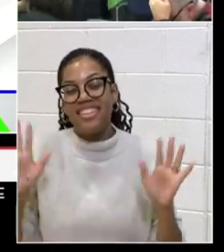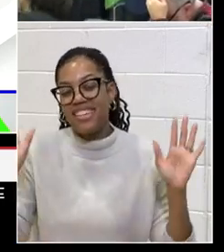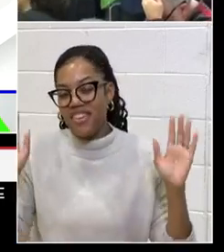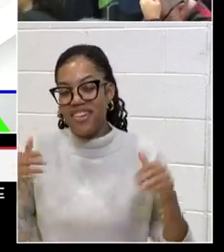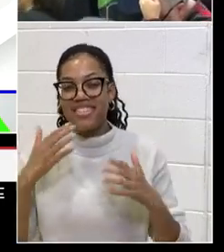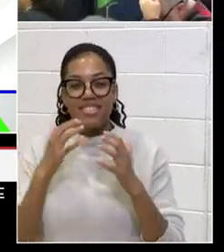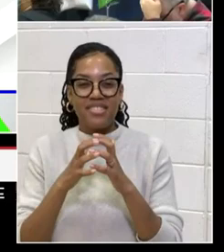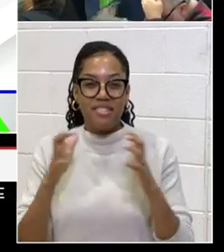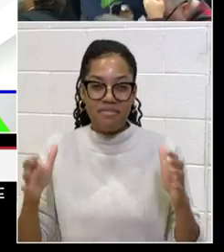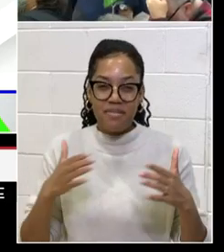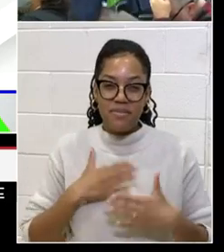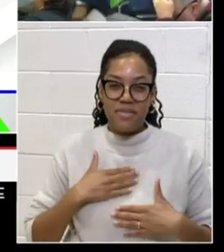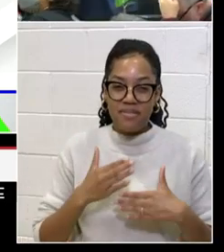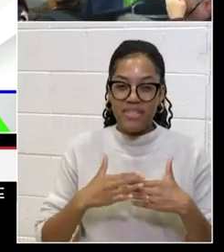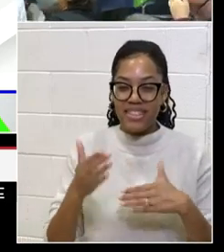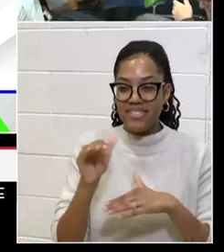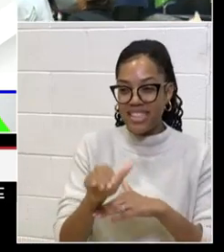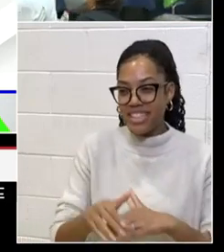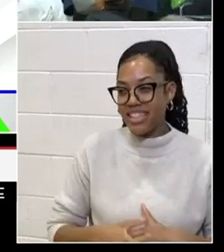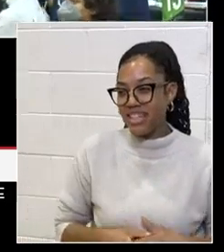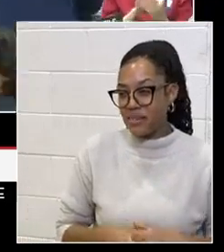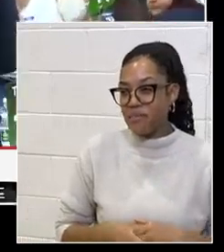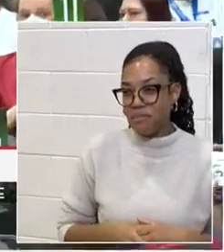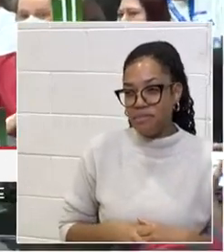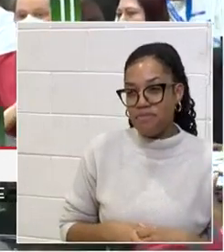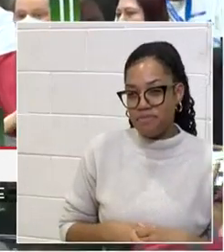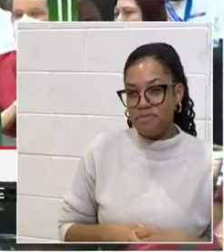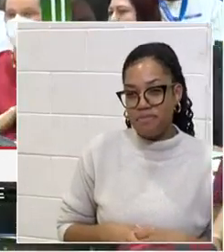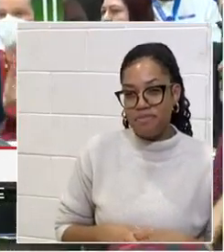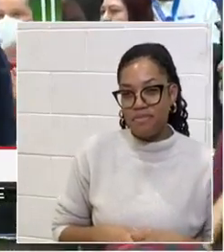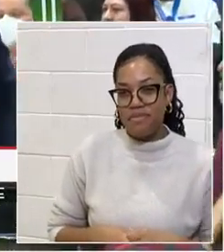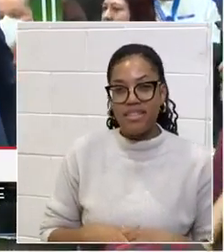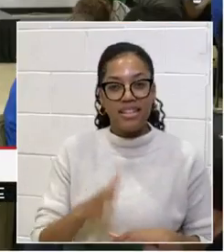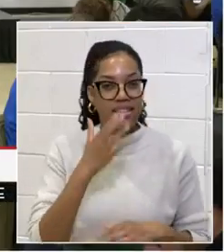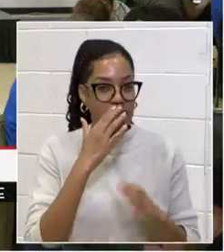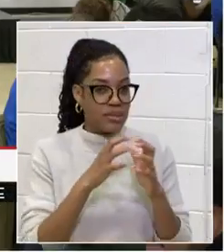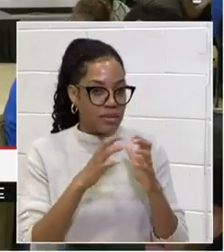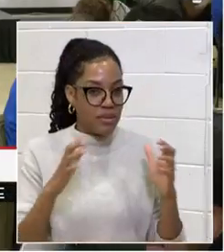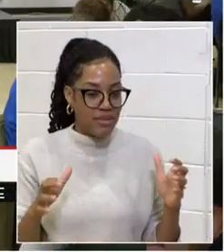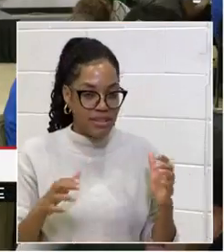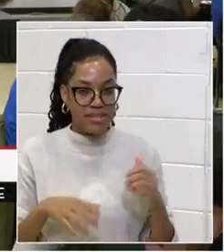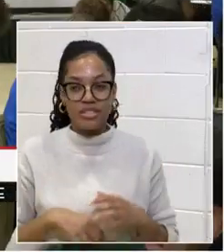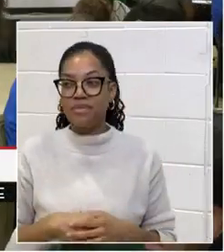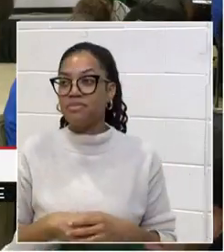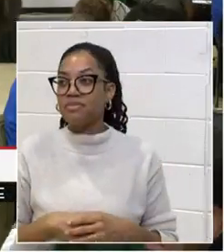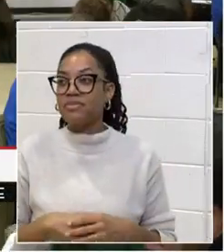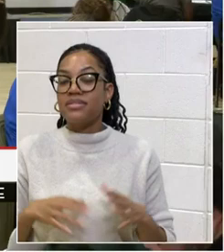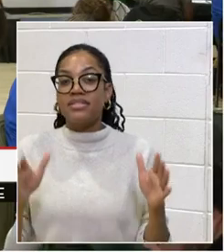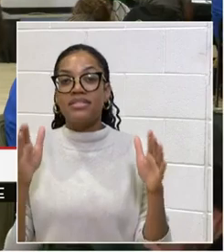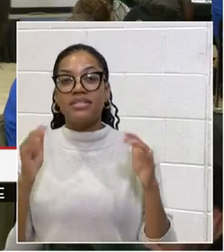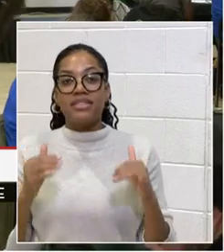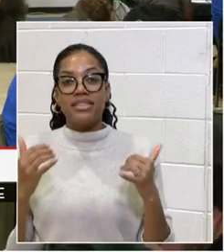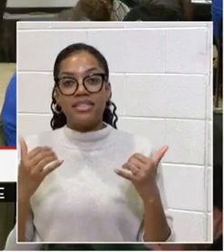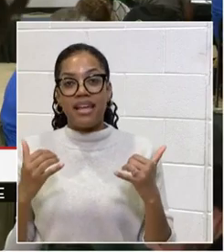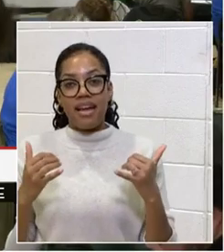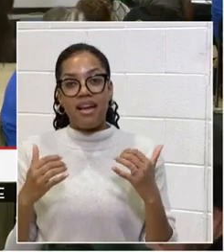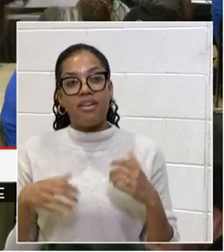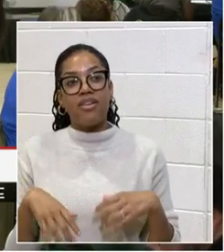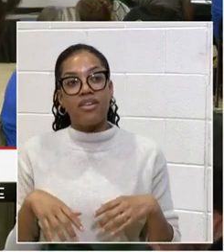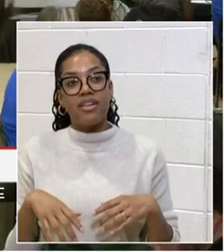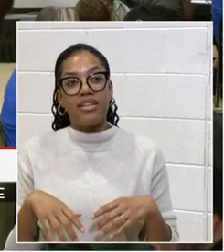Thank you and have a wonderful evening. Thank you very much, Deputy Mayor Anderson. And now the Assistant